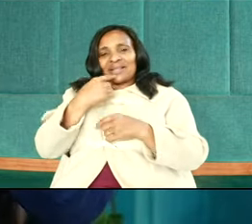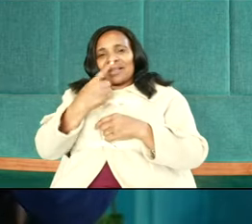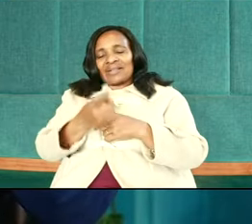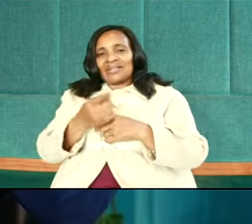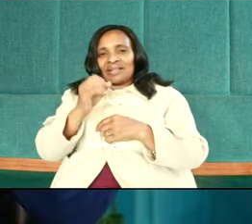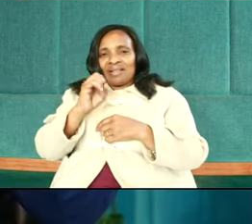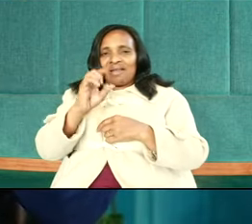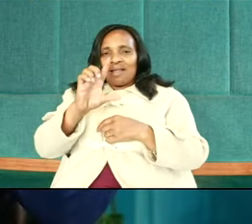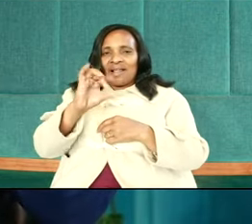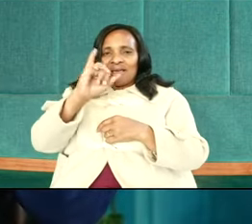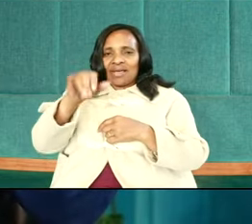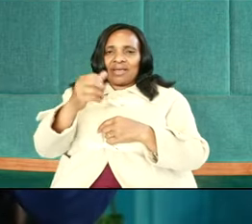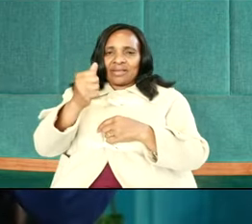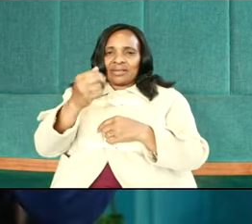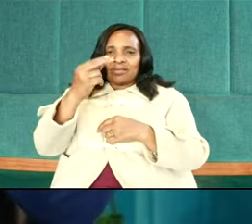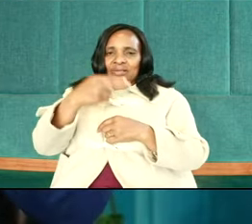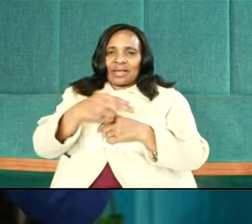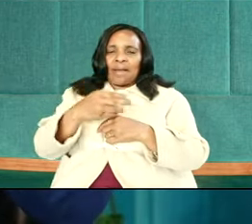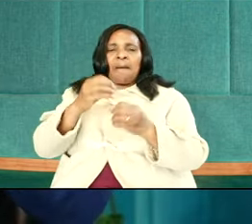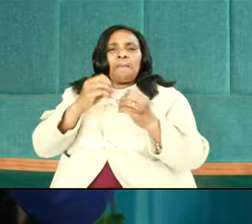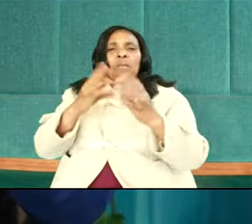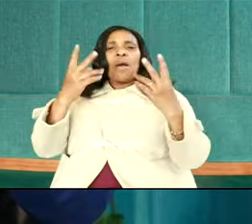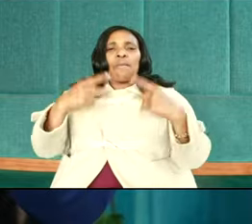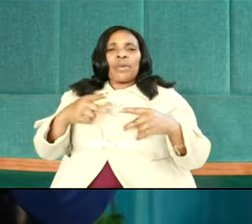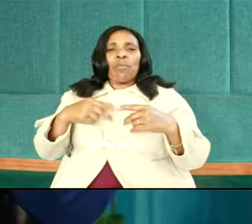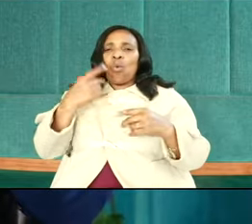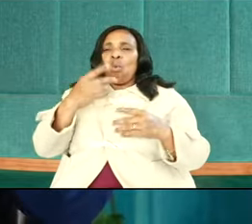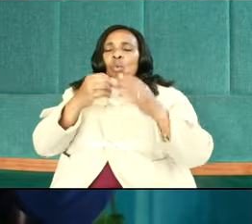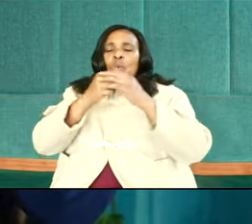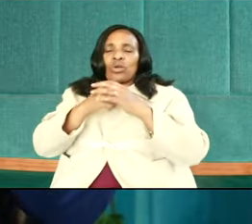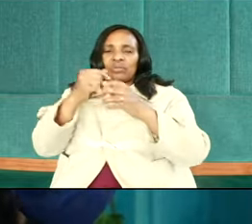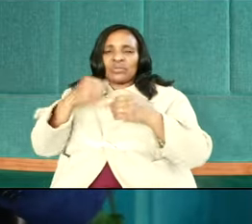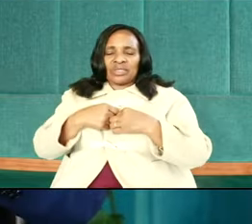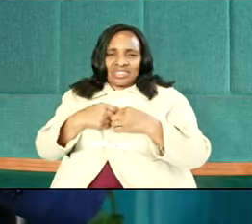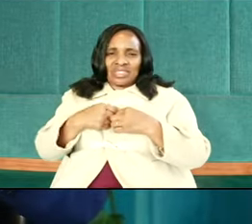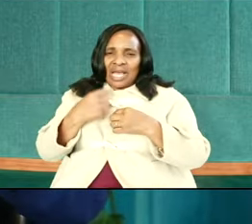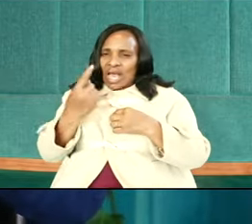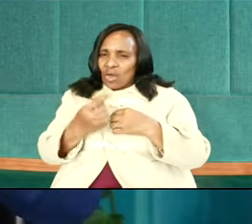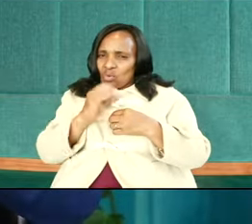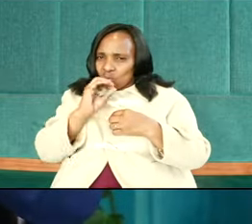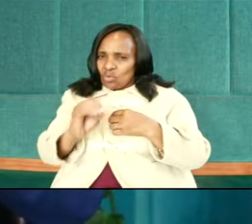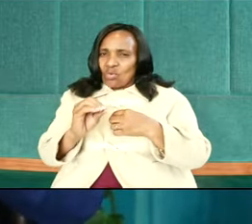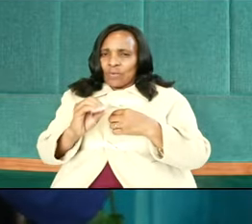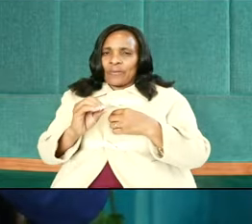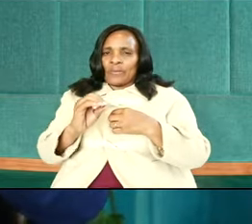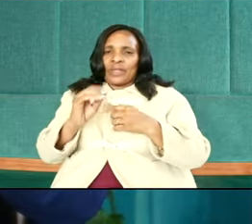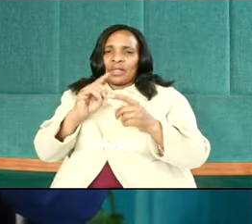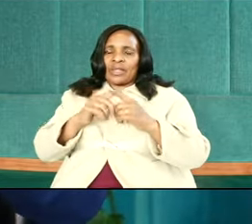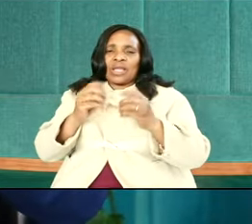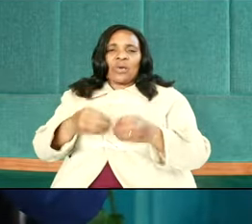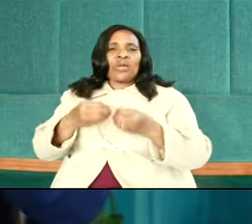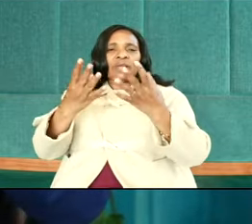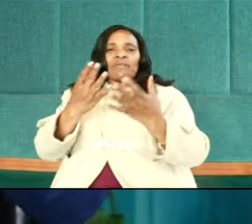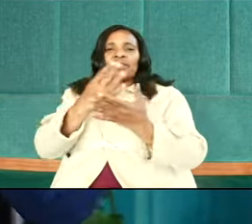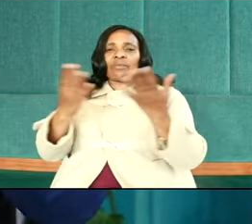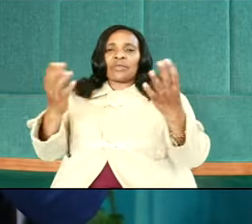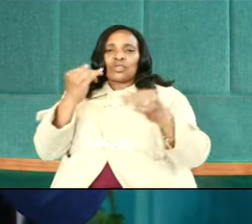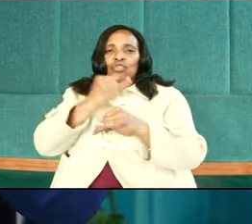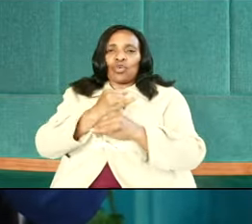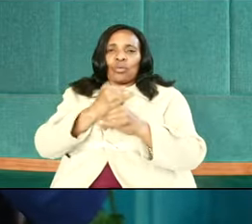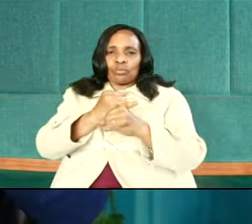know, Elijah, there are more people. Who are worshipping me as well. You're not alone. You know, and he gives him something to do, work to